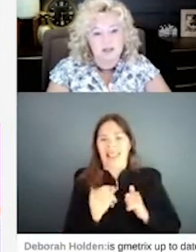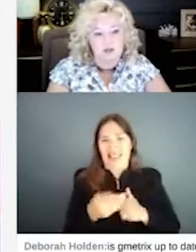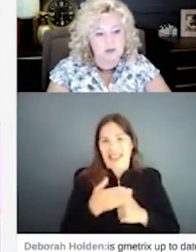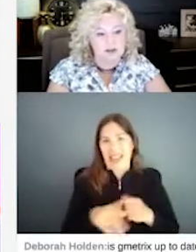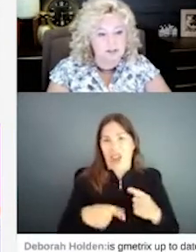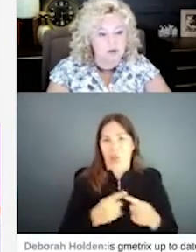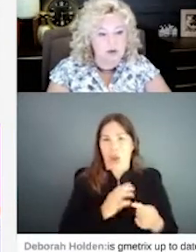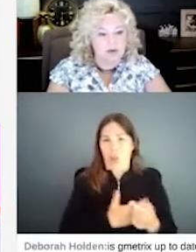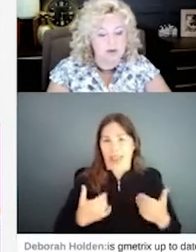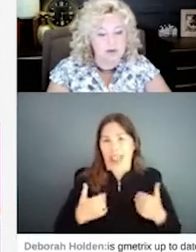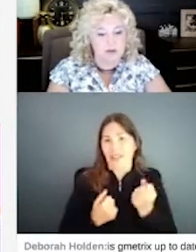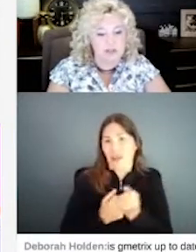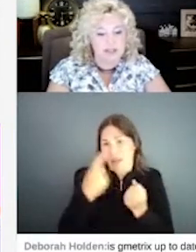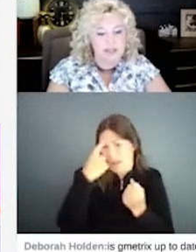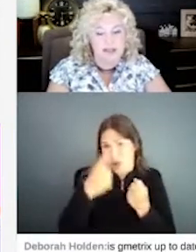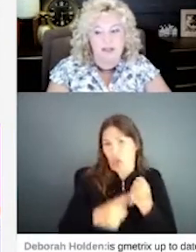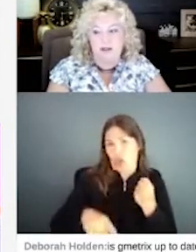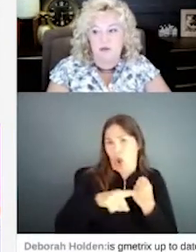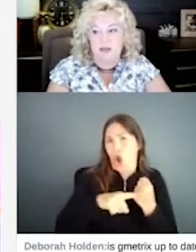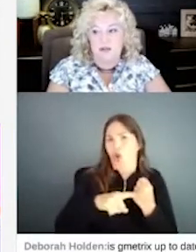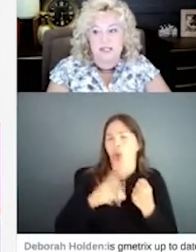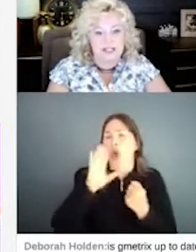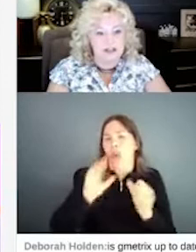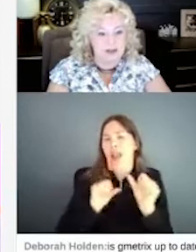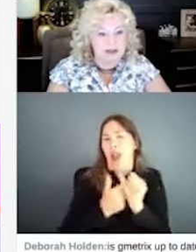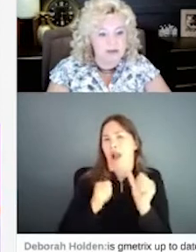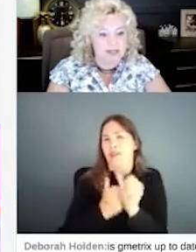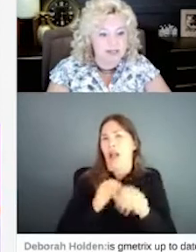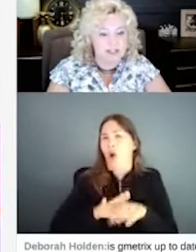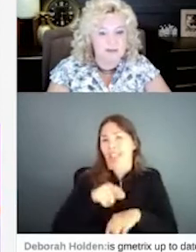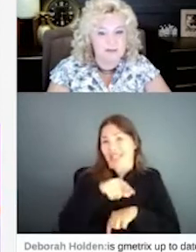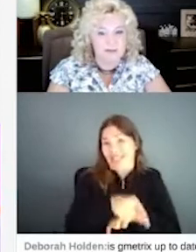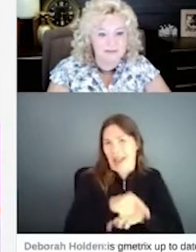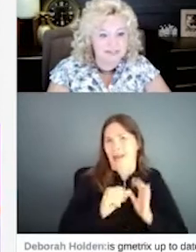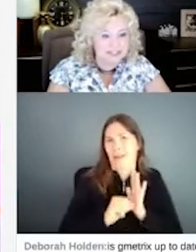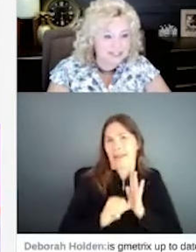as we have support for those, then they will be updated on that page.